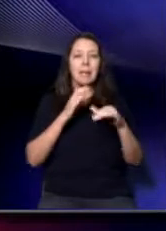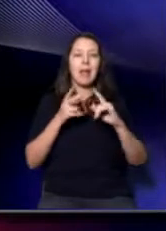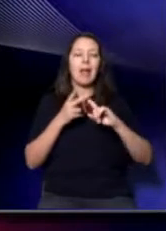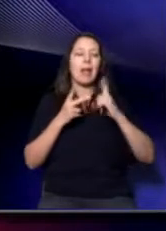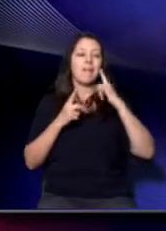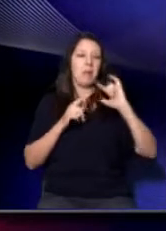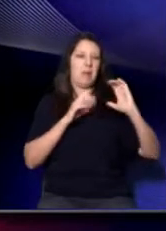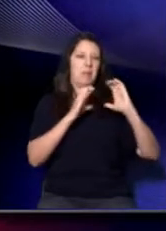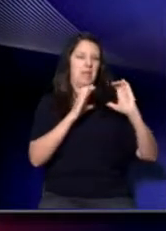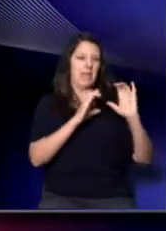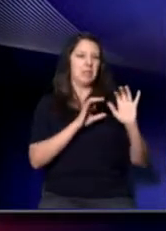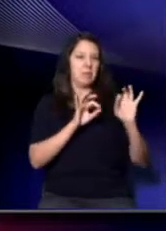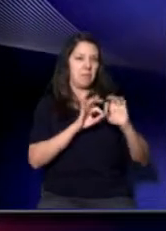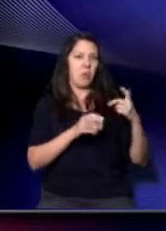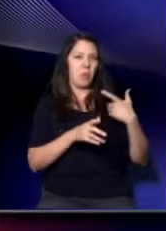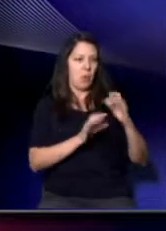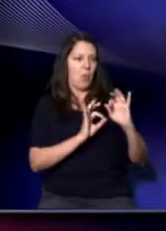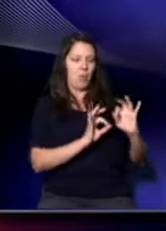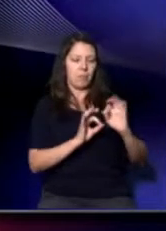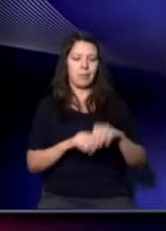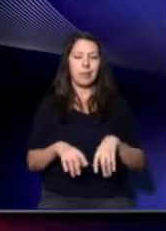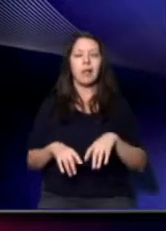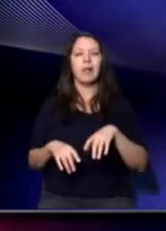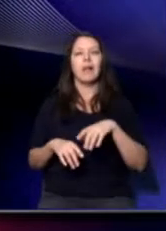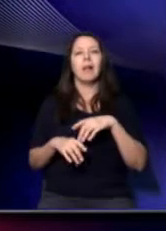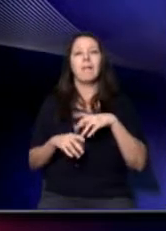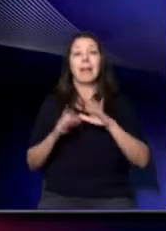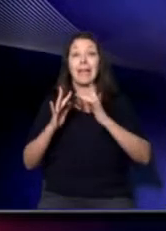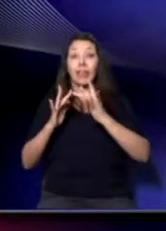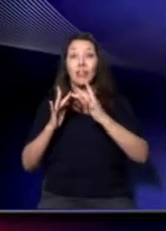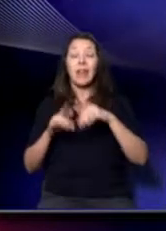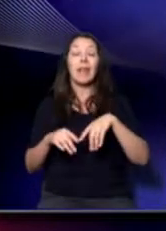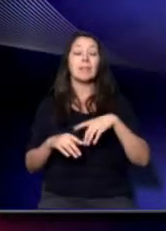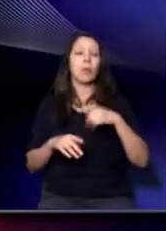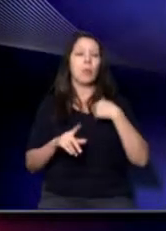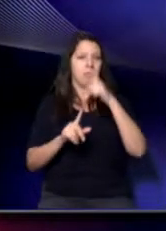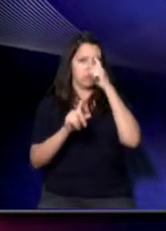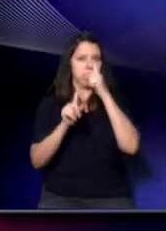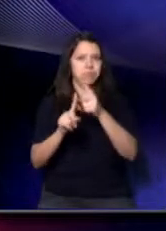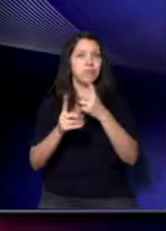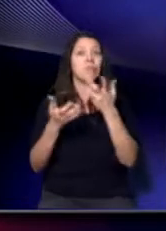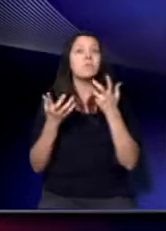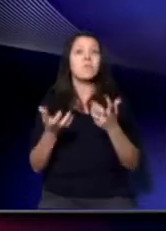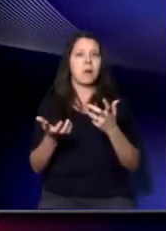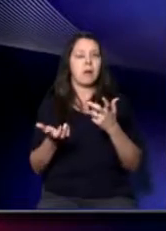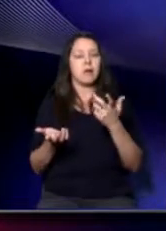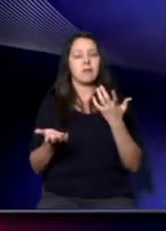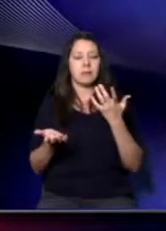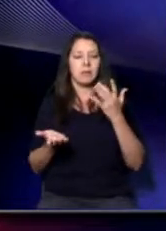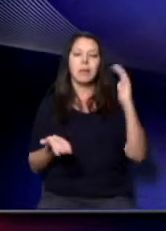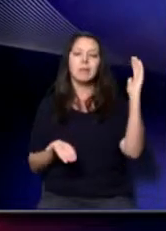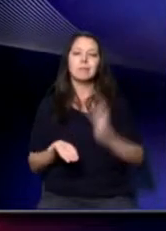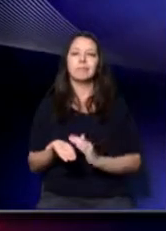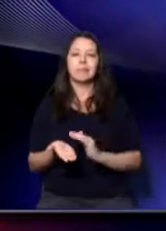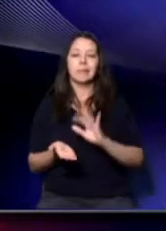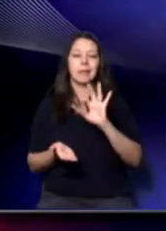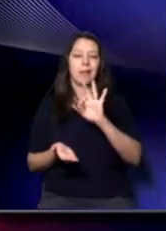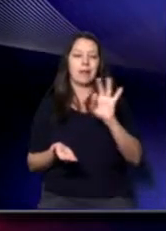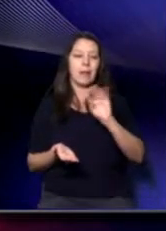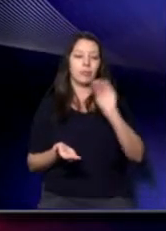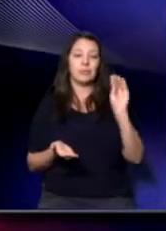internet, to, at this point, our goal is to reduce it to 99%